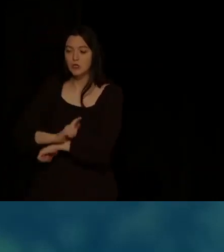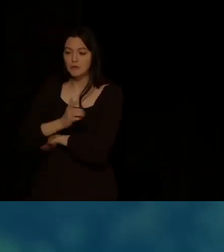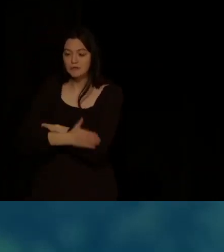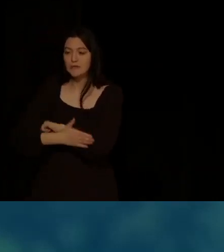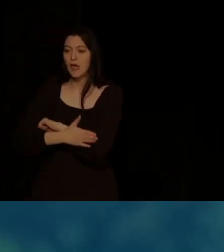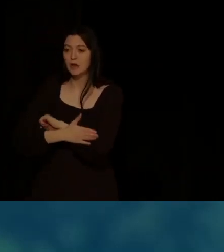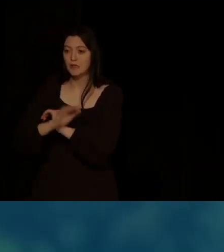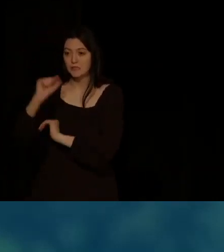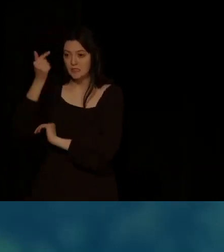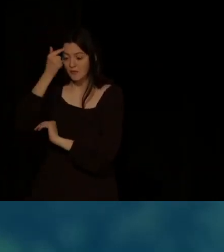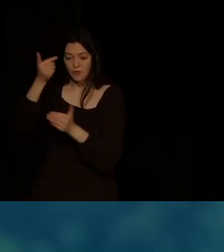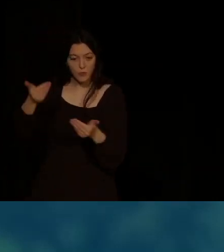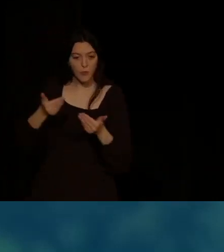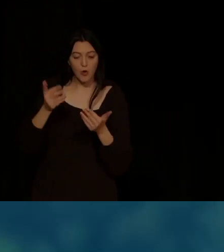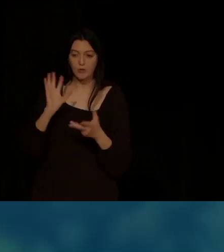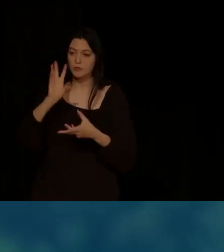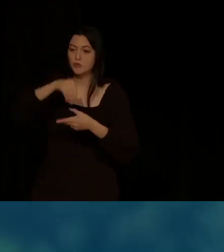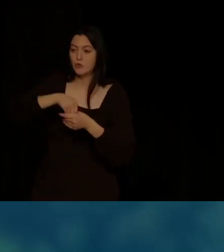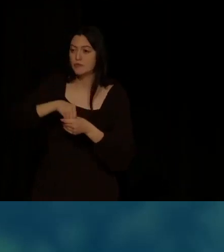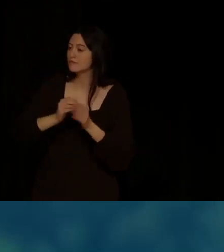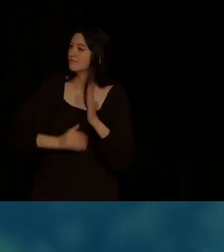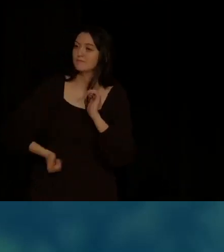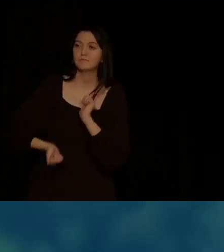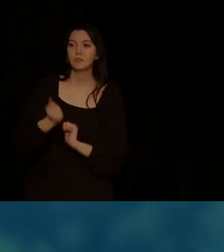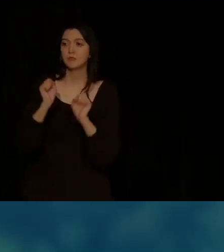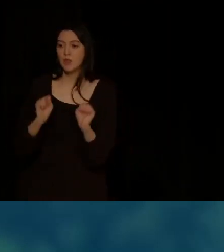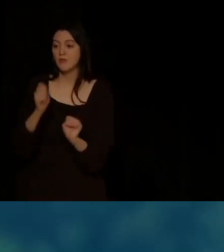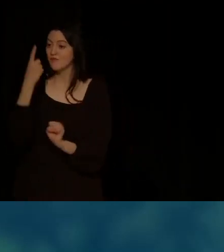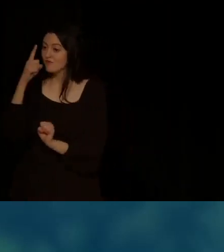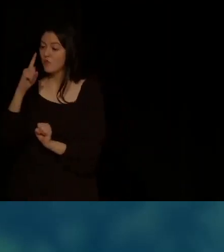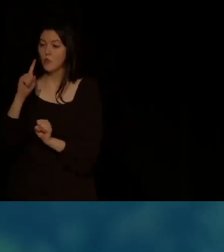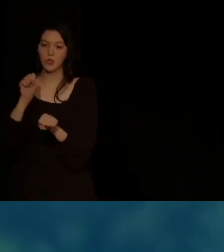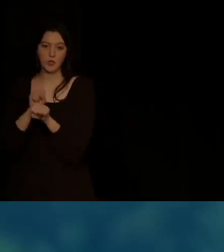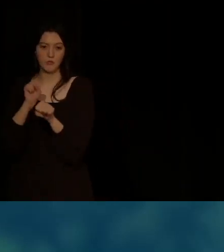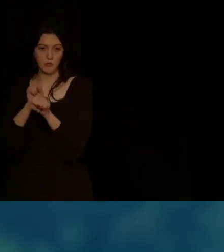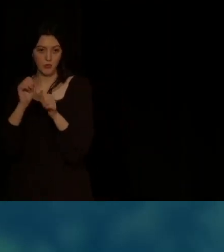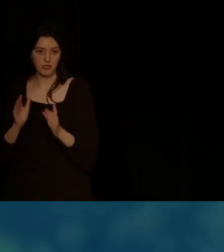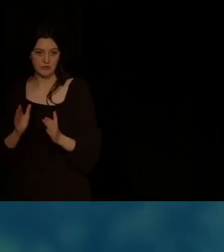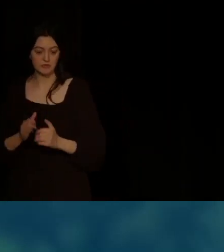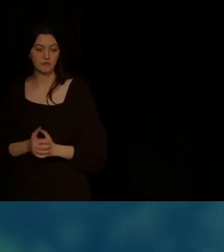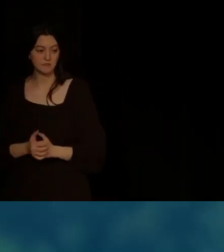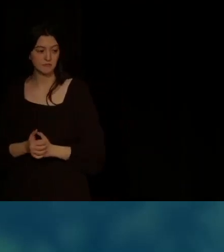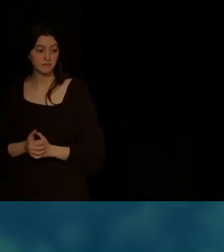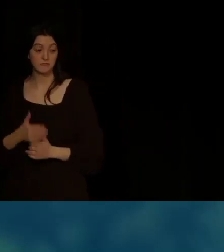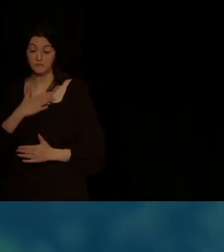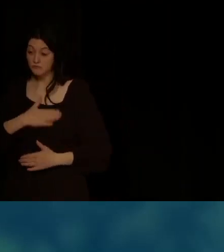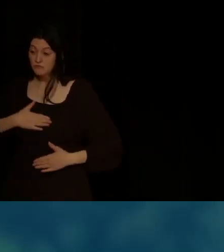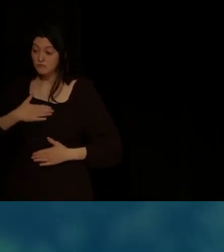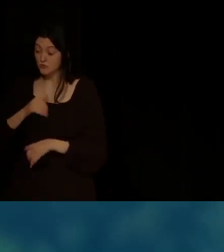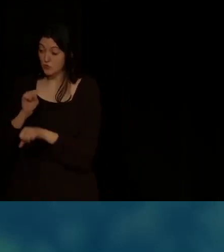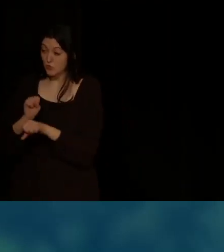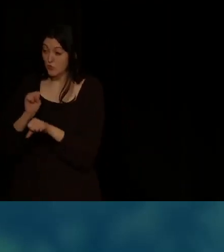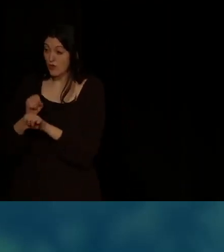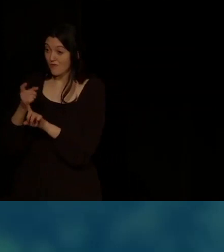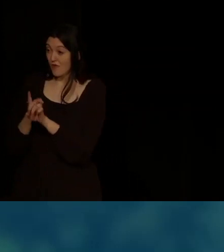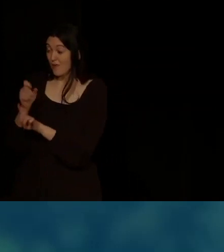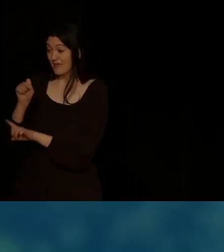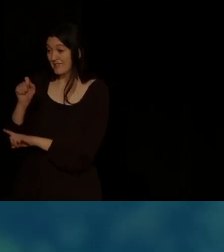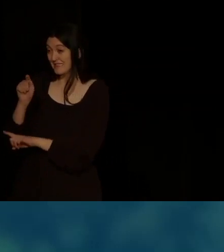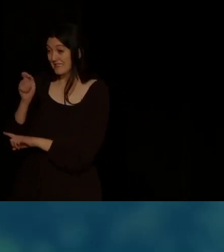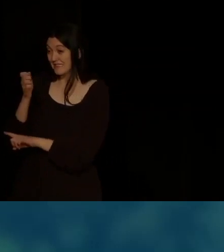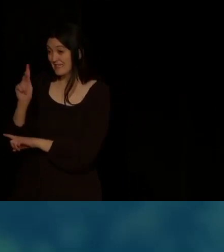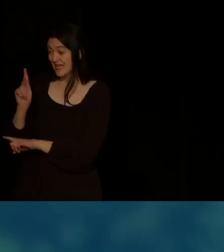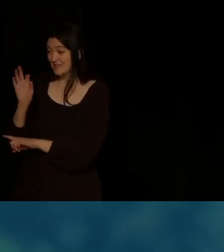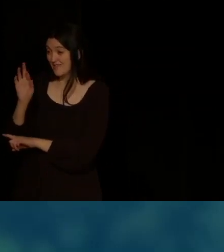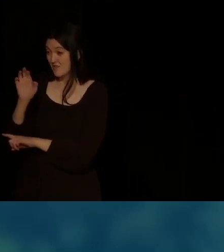as welcoming and inclusive as possible for our employees. And I appreciate the work of the task force, and I look forward to